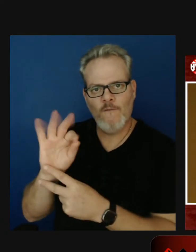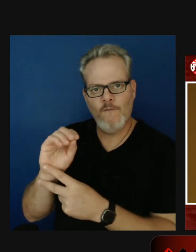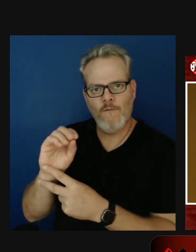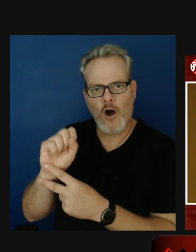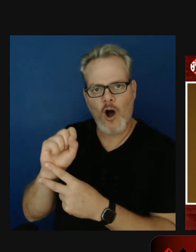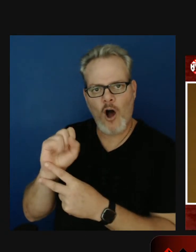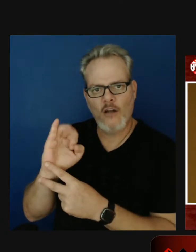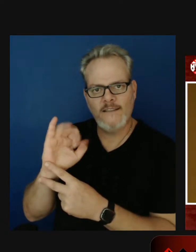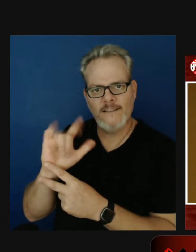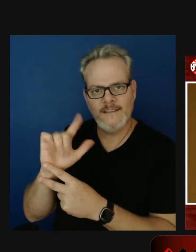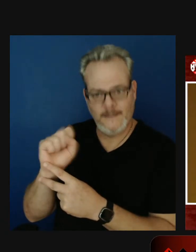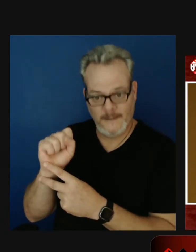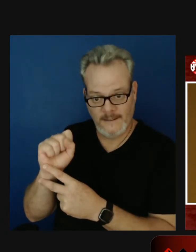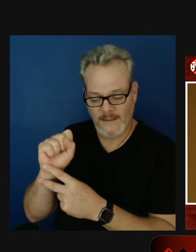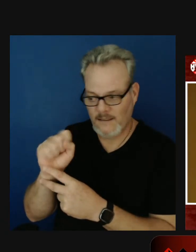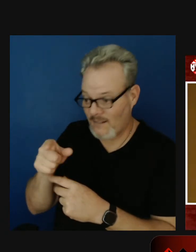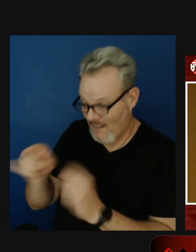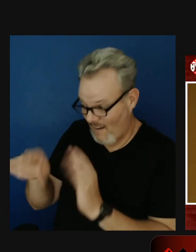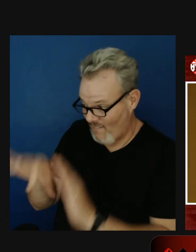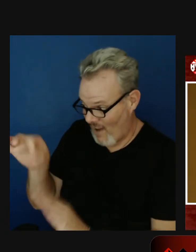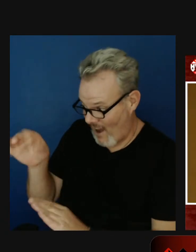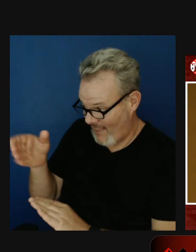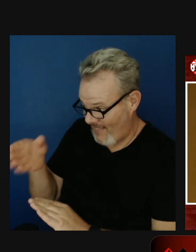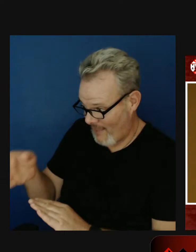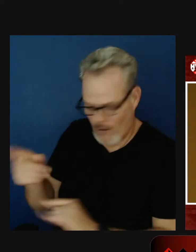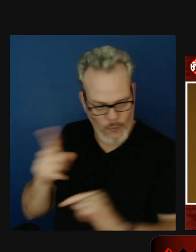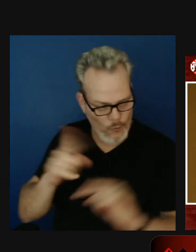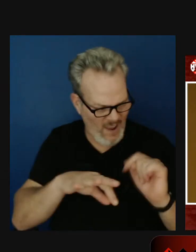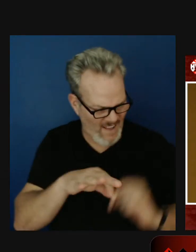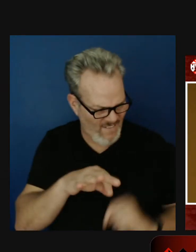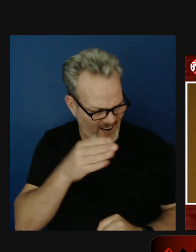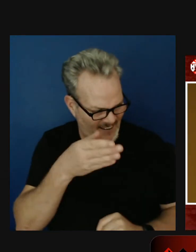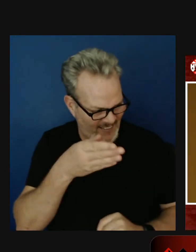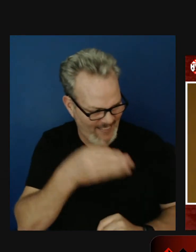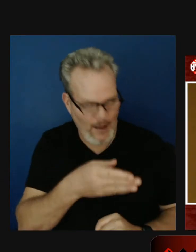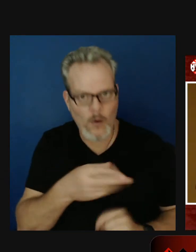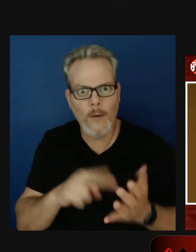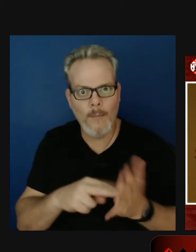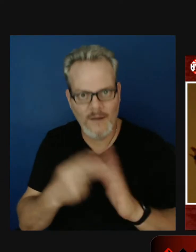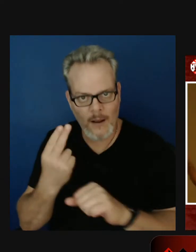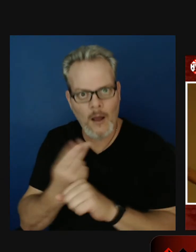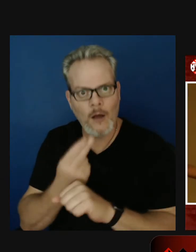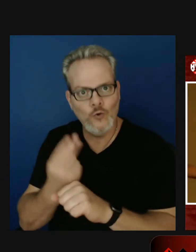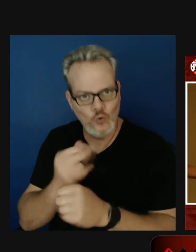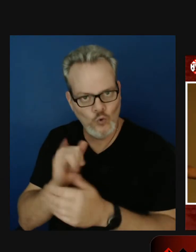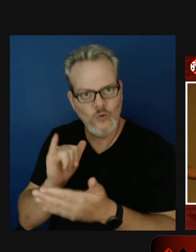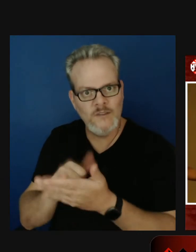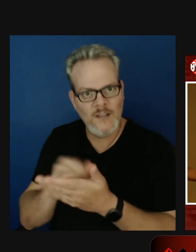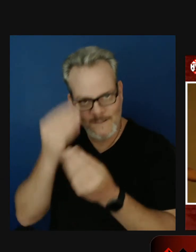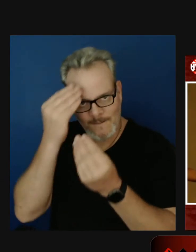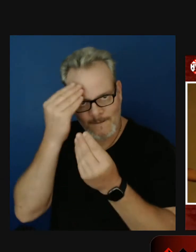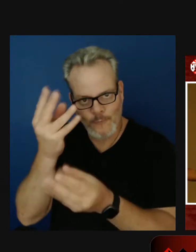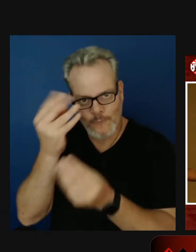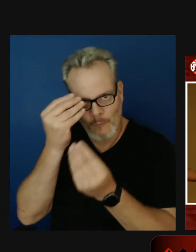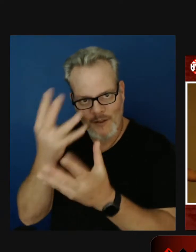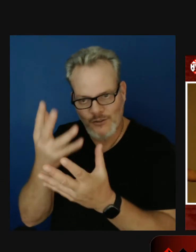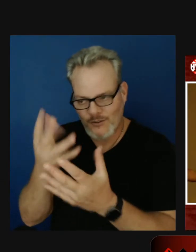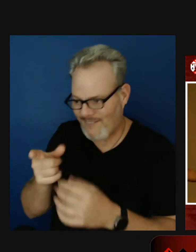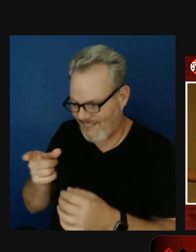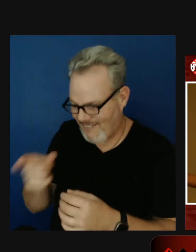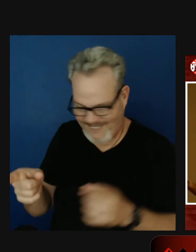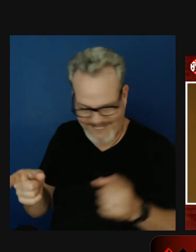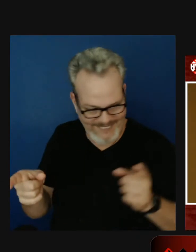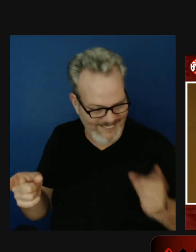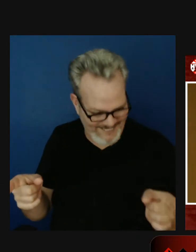over this unit or over this unit, I can use that to say this unit with the same fossils over here is the same